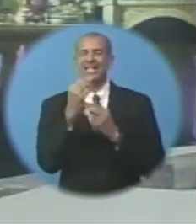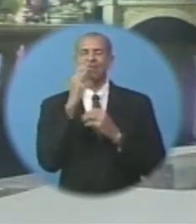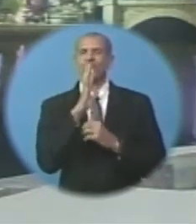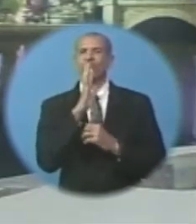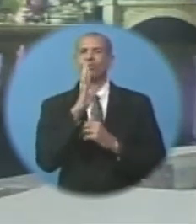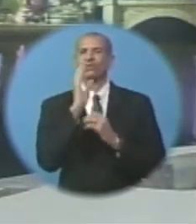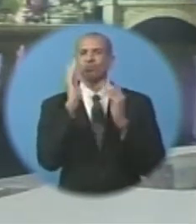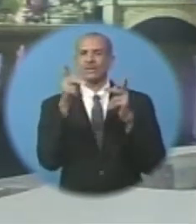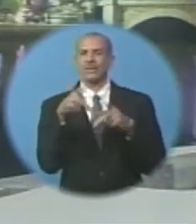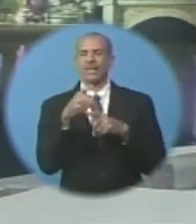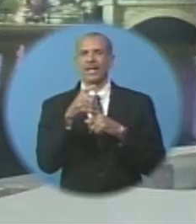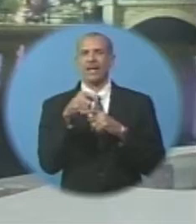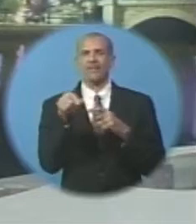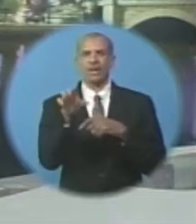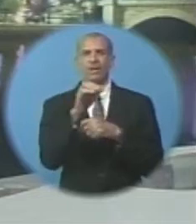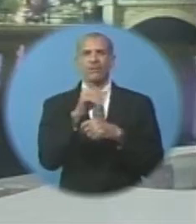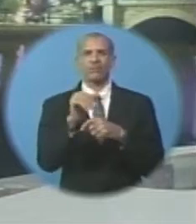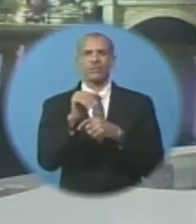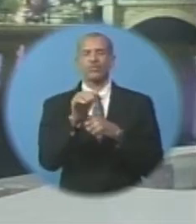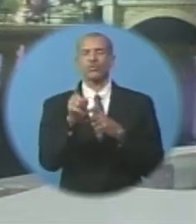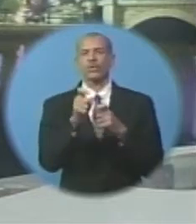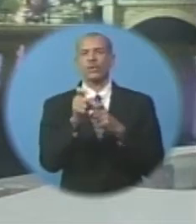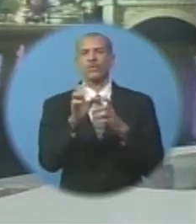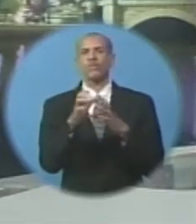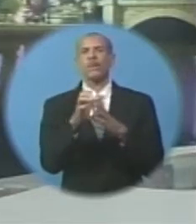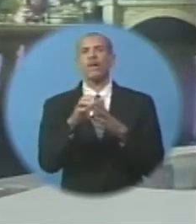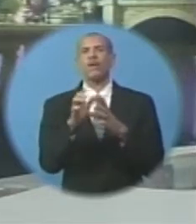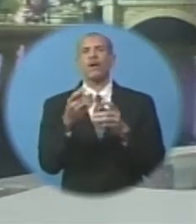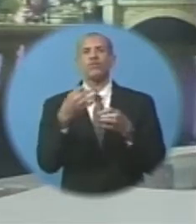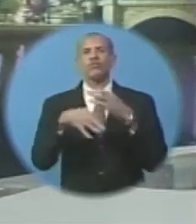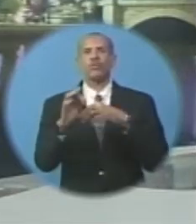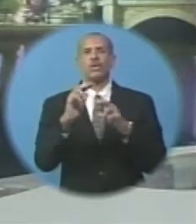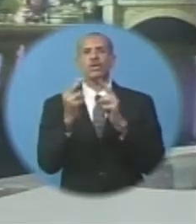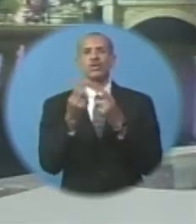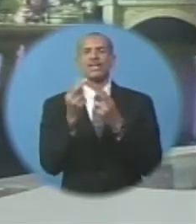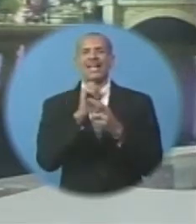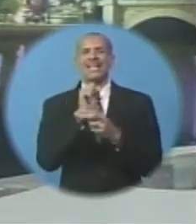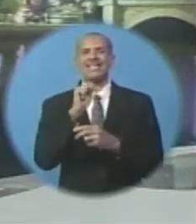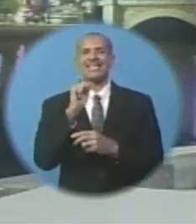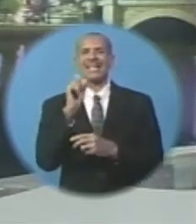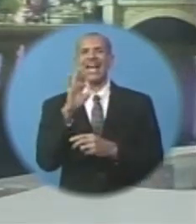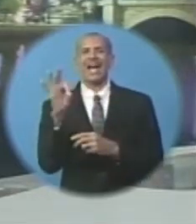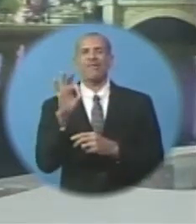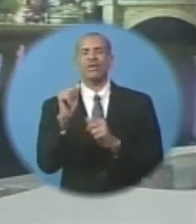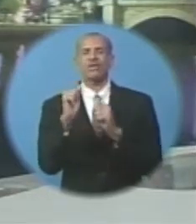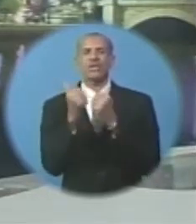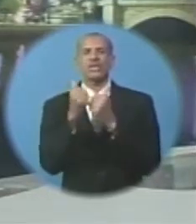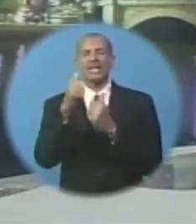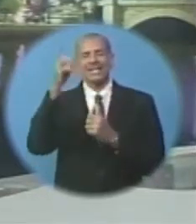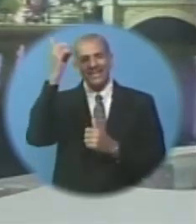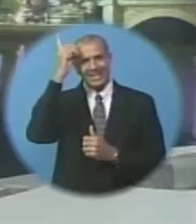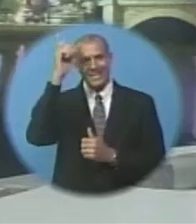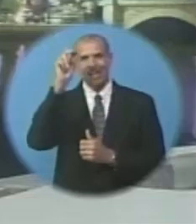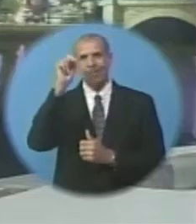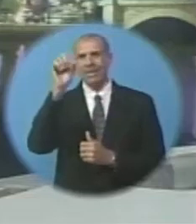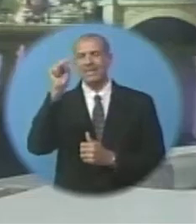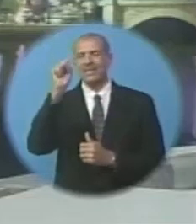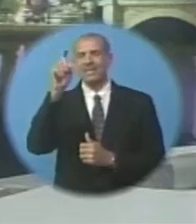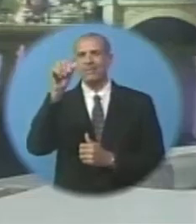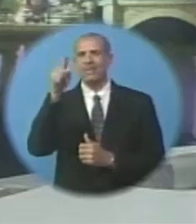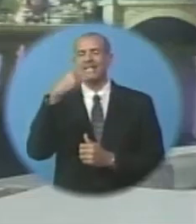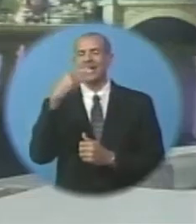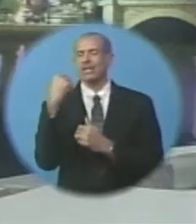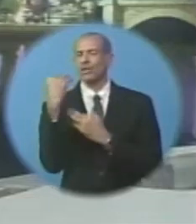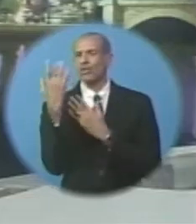labor union's governing body, the Congress of Trade Union and Staff Associations, Dennis DePisa, says the union is waiting